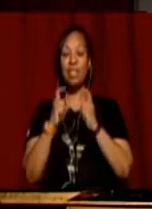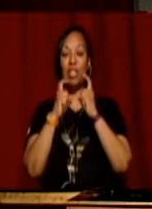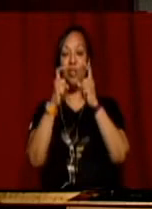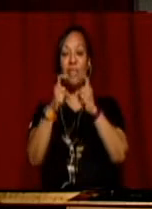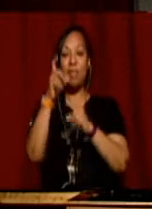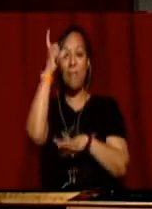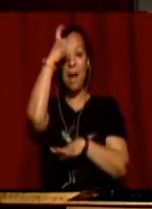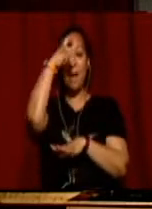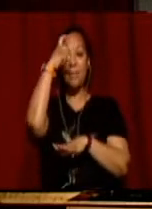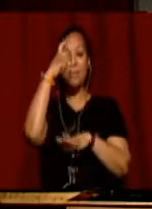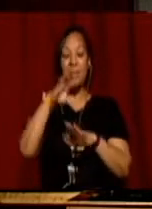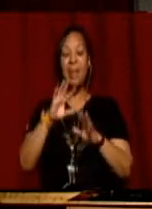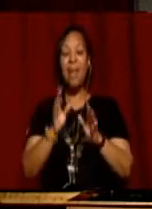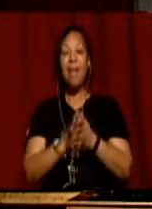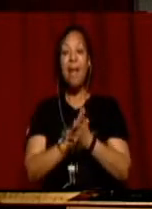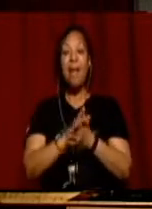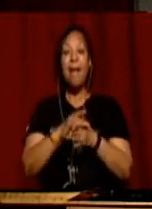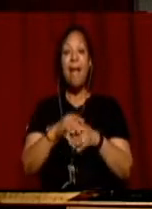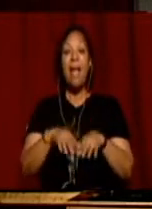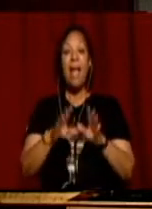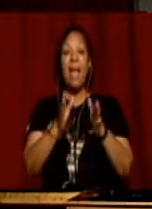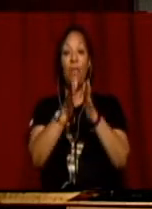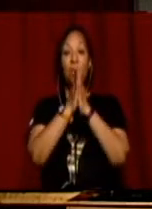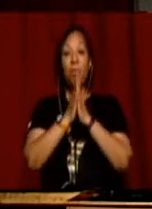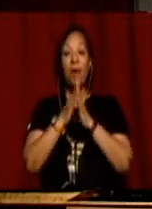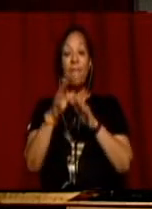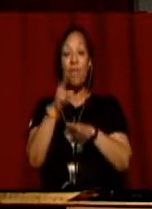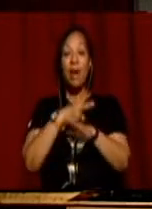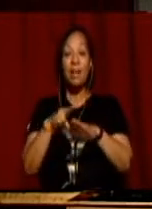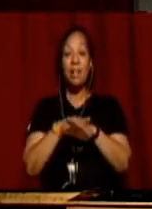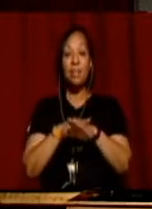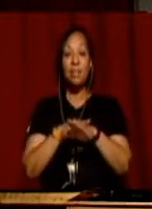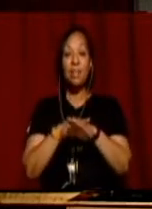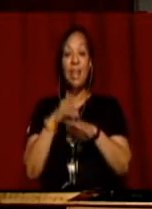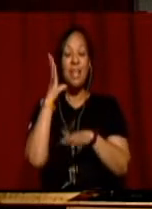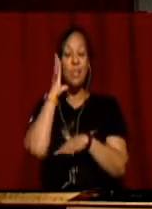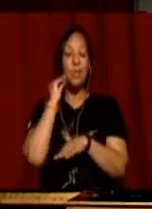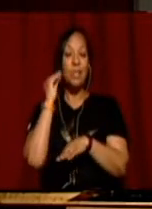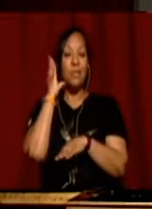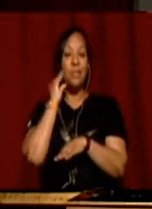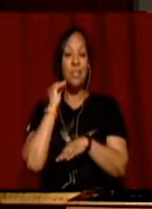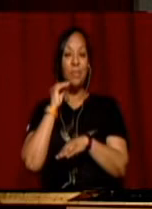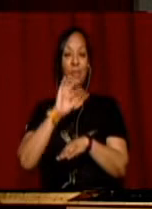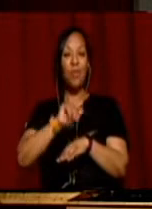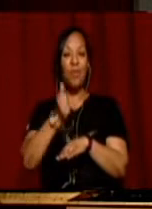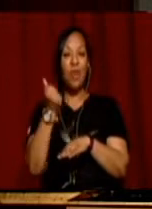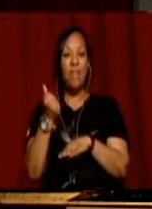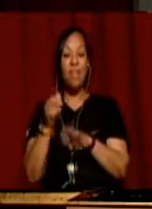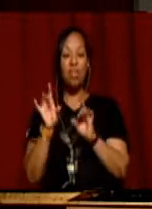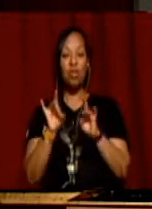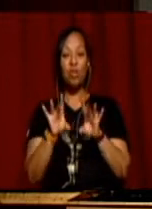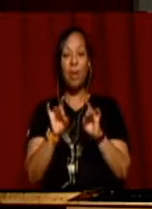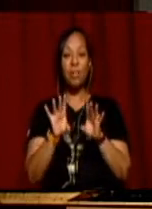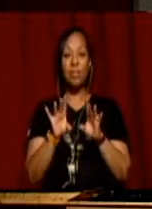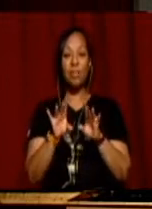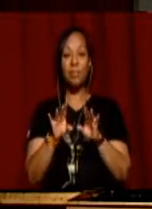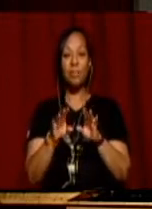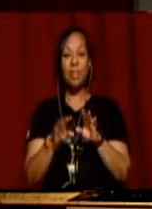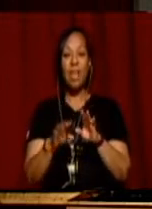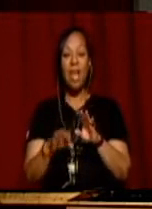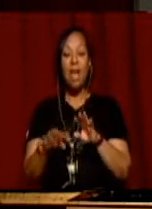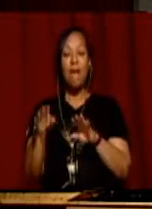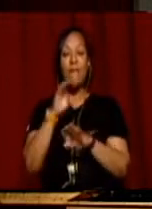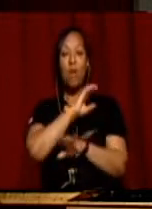them wisdom and knowledge. And then I pray for our nation as we are facing another tragic police